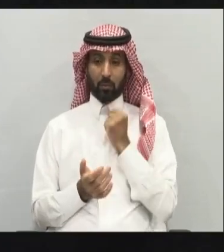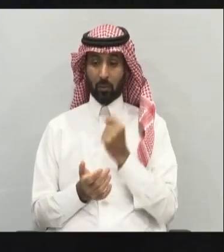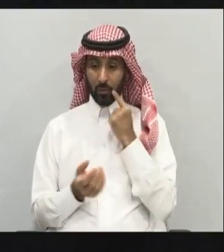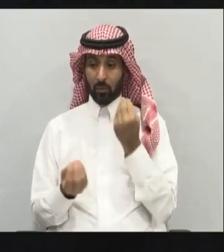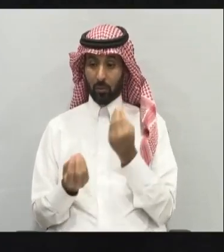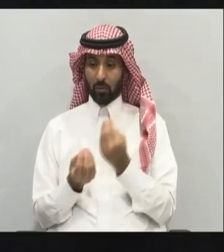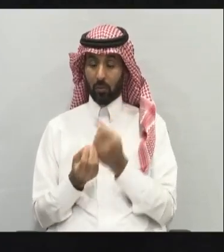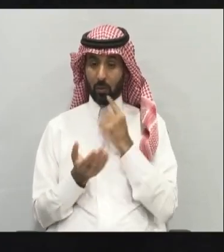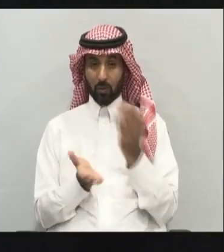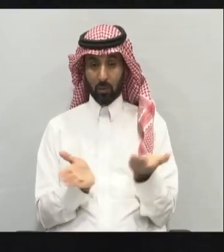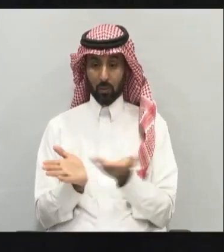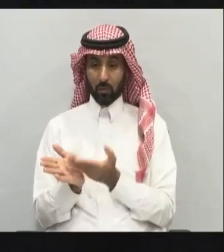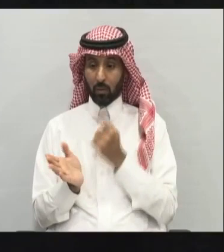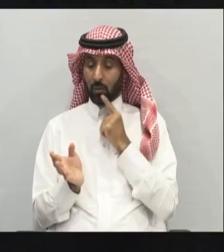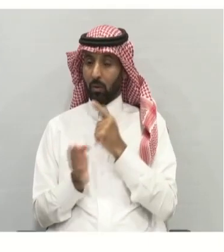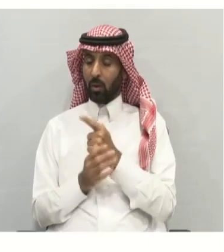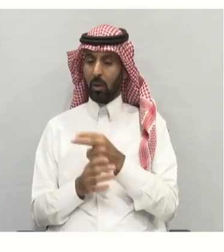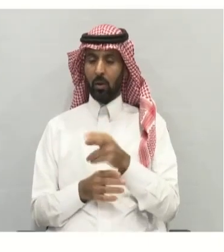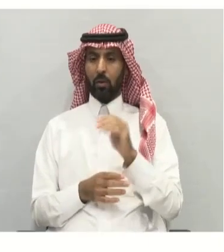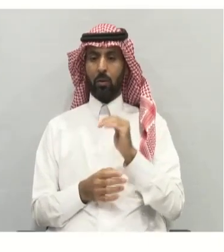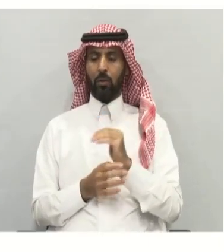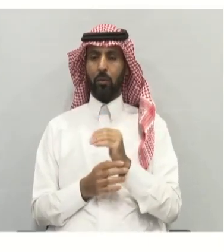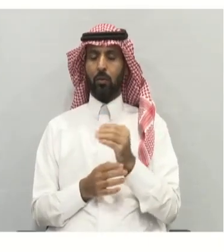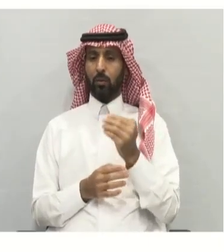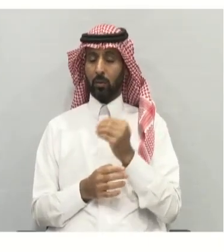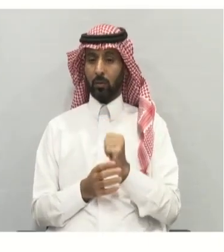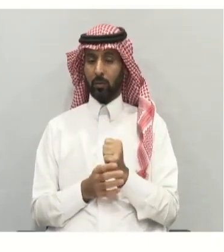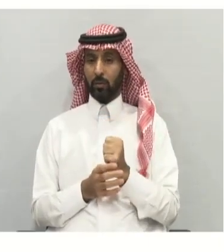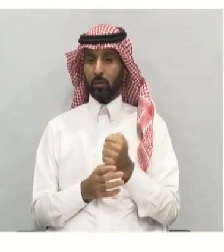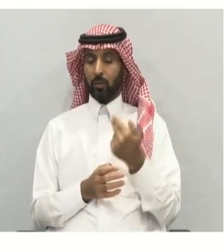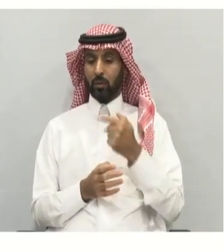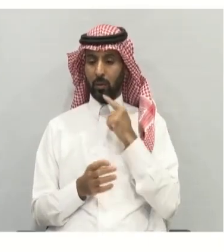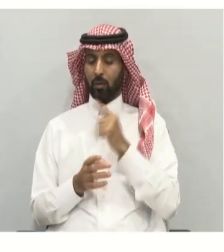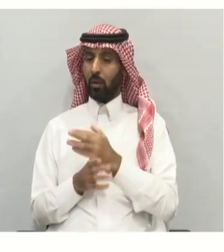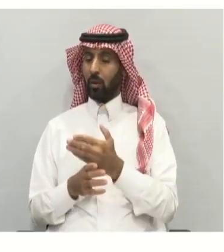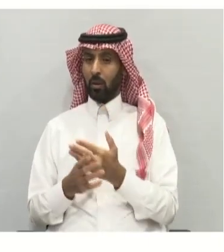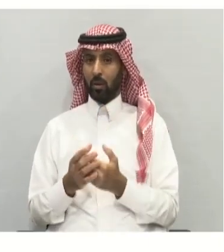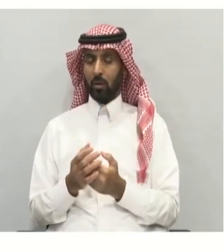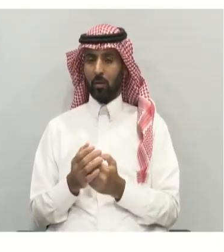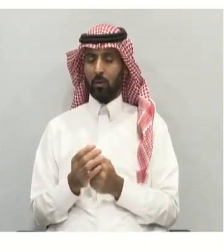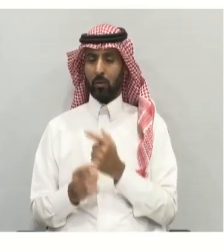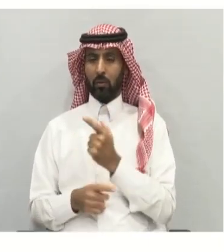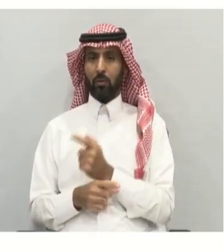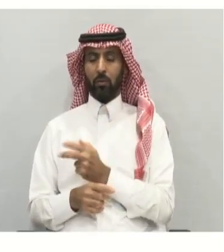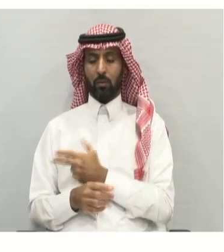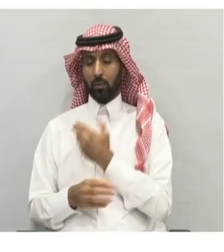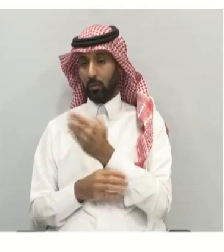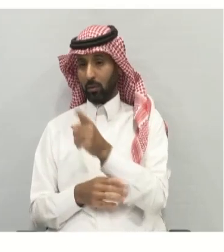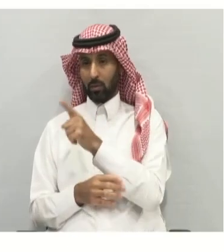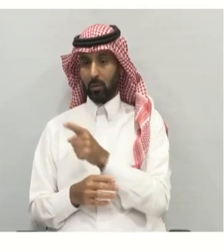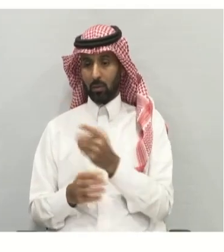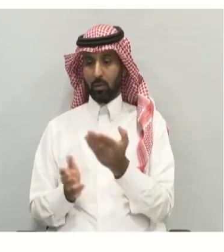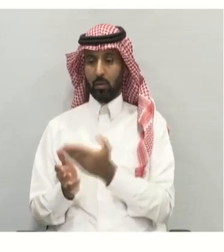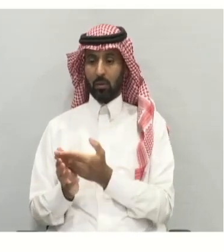to invite your cousins for Eid? So this is also a form of question that we use if we want to ask